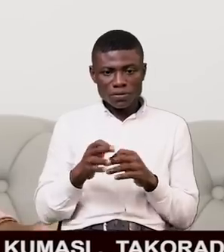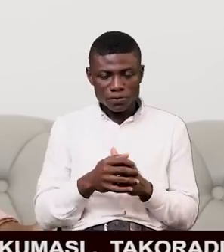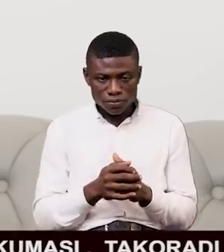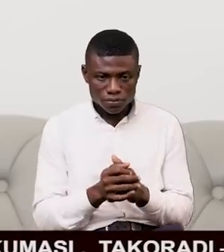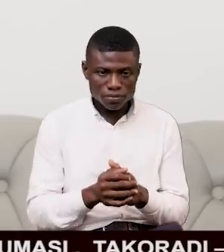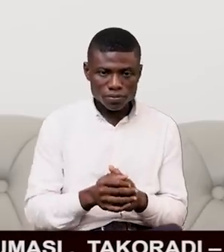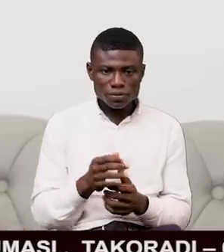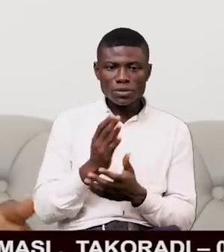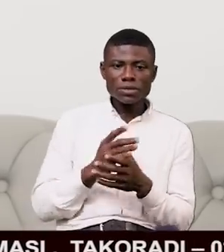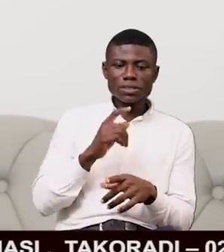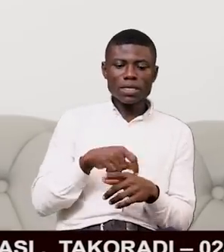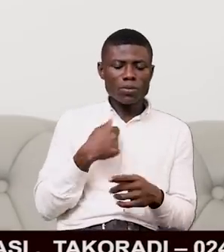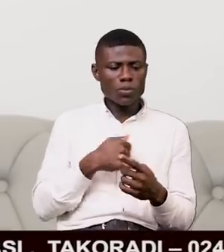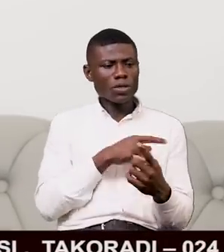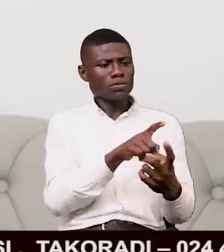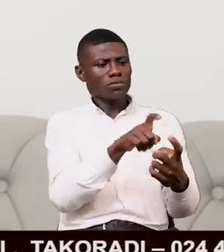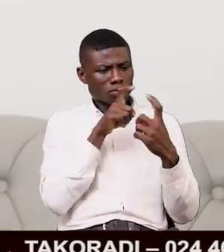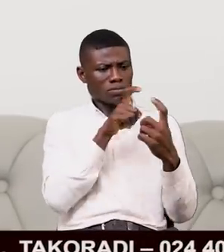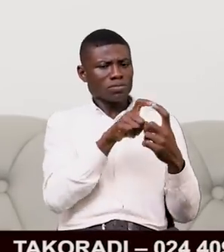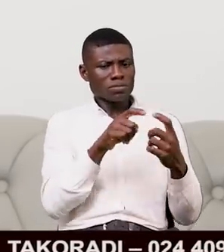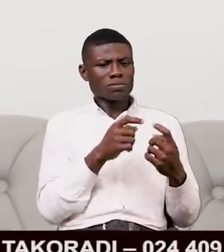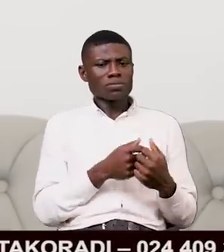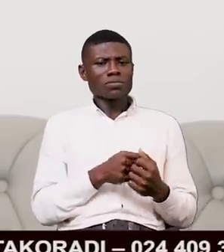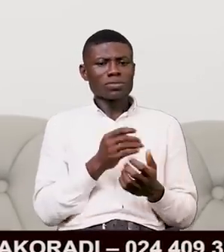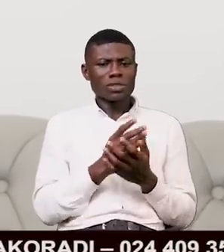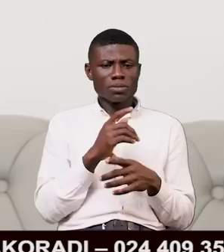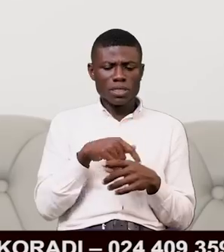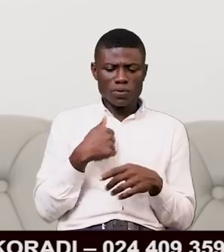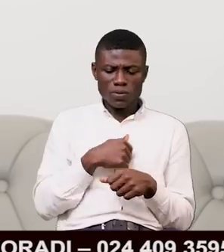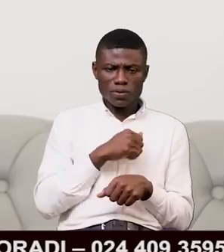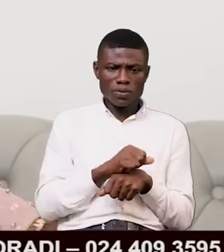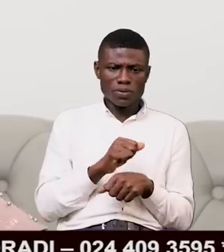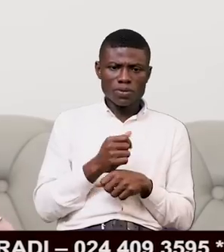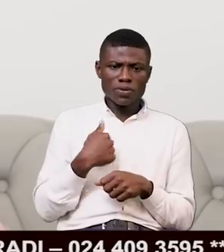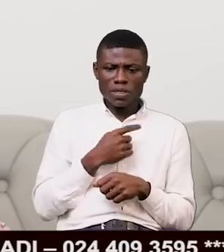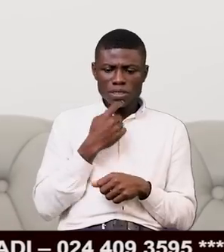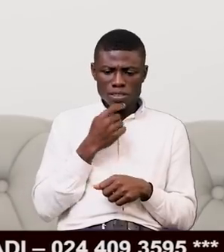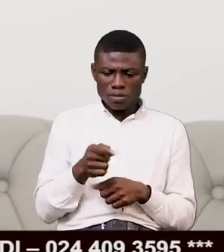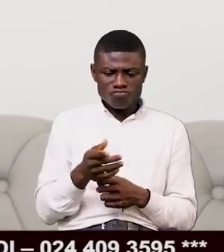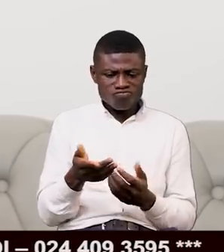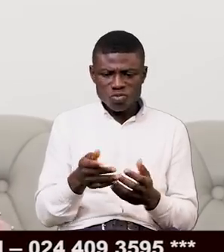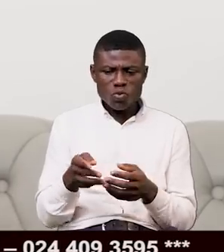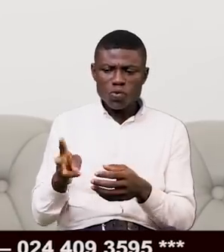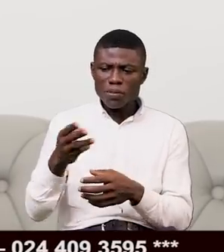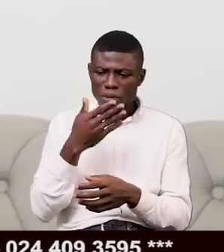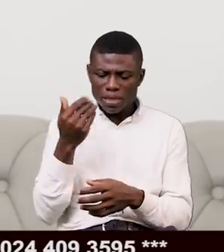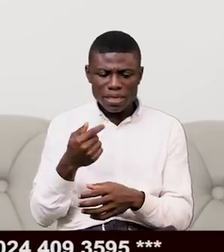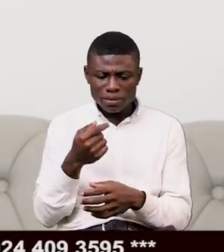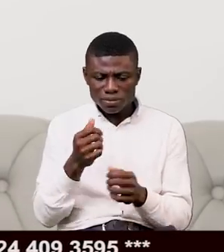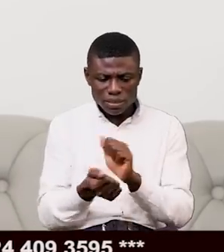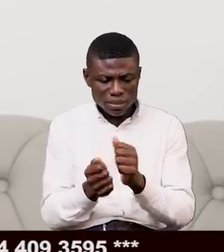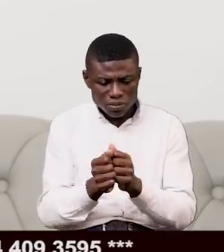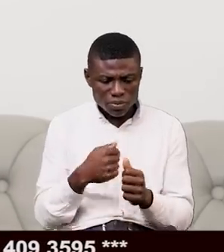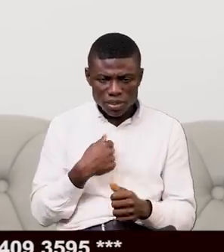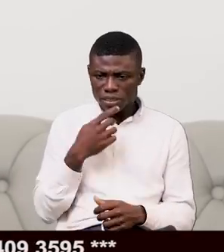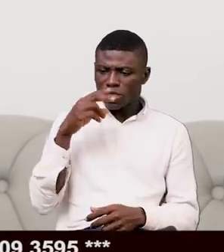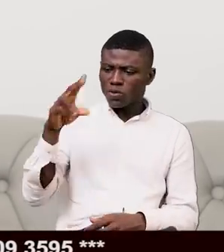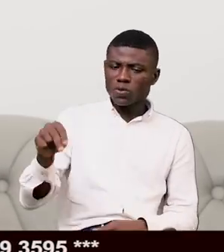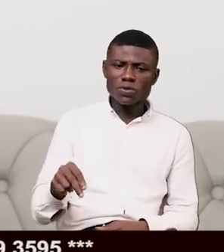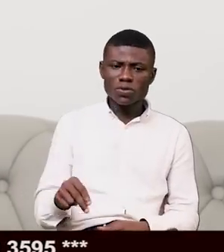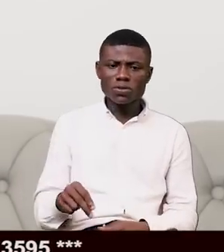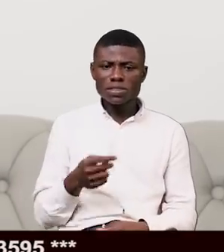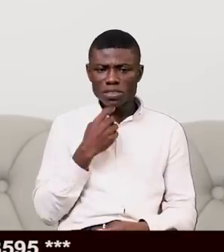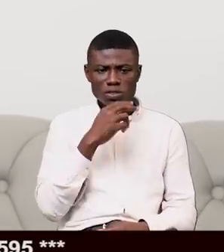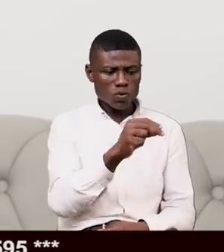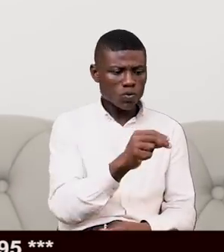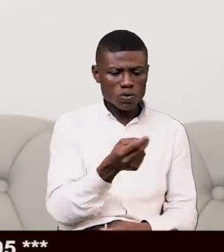I do maybe I said, okay, it's me, yes, stingy, because here you may take care of me. Ah, young fa has a yard, we young fan to her, Miss Debbie. My young fan to her, the